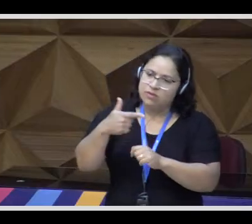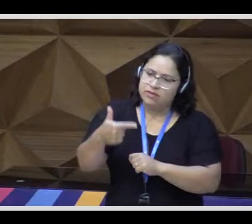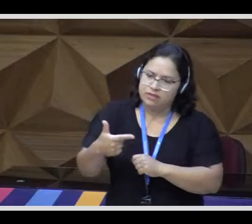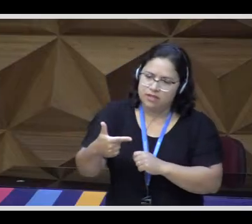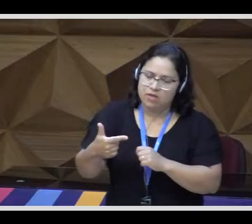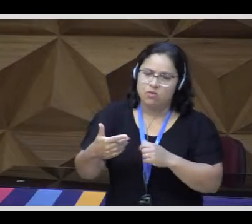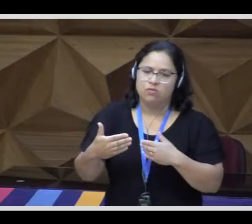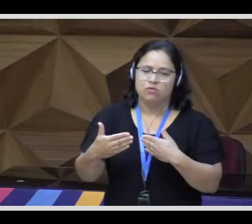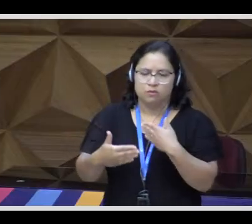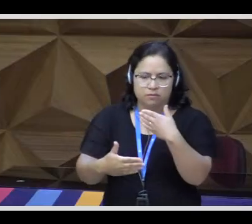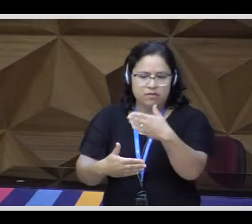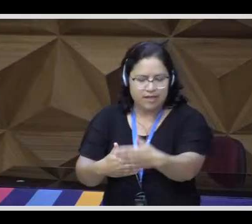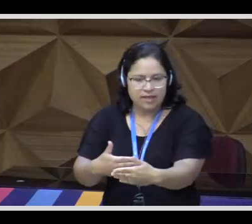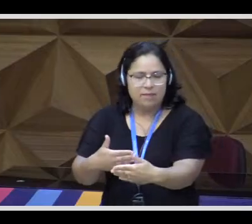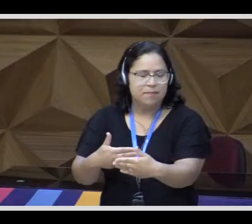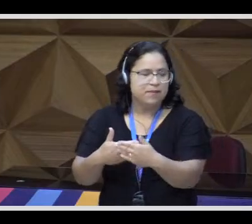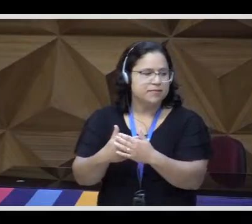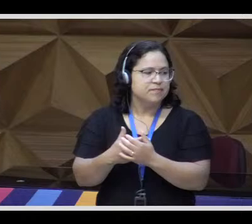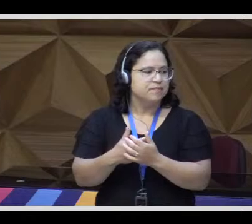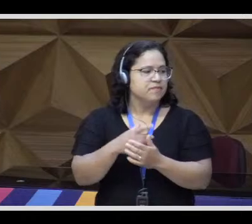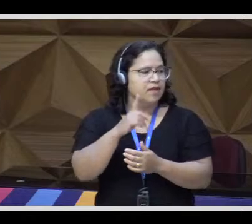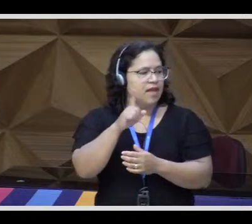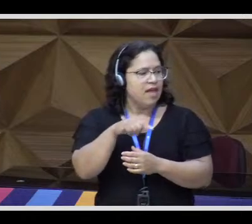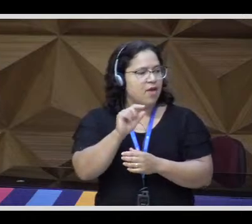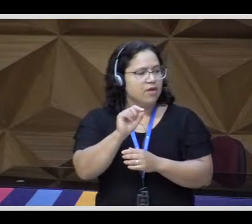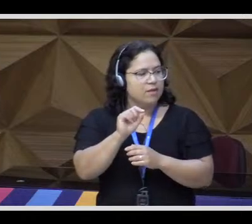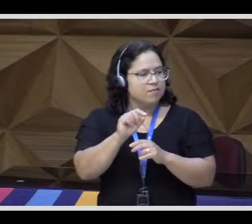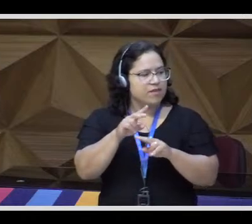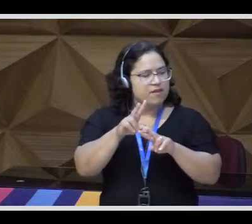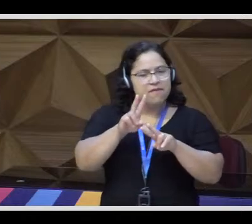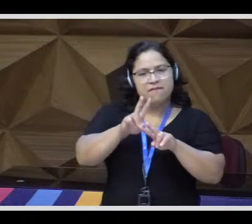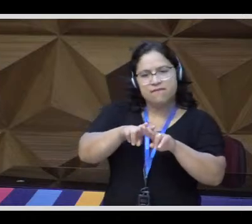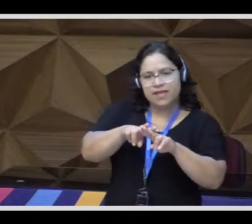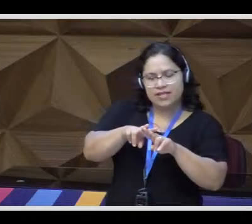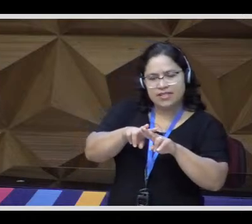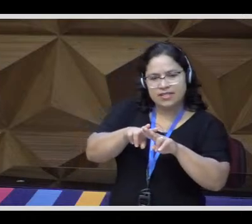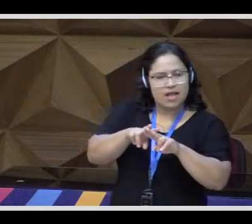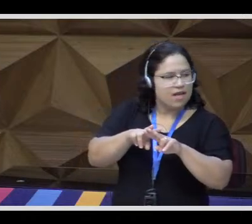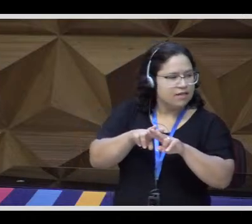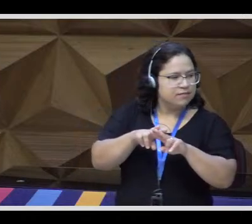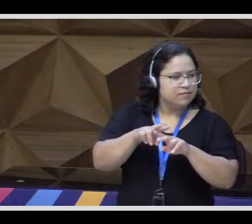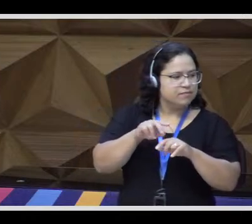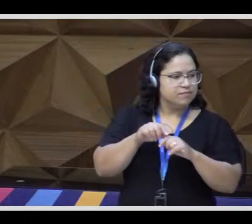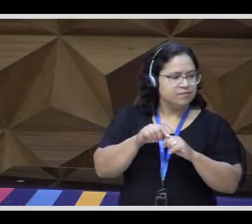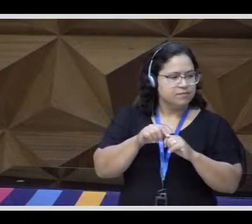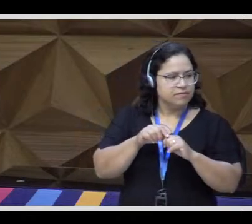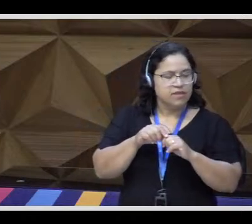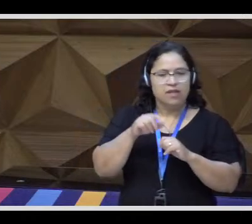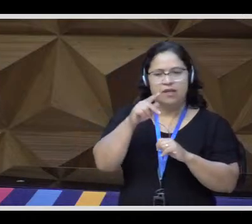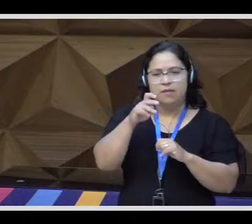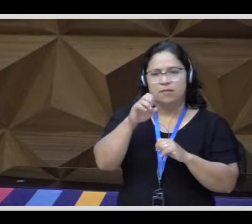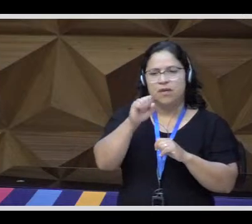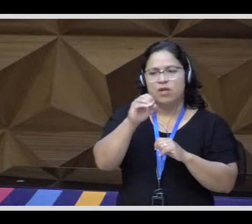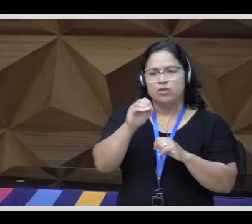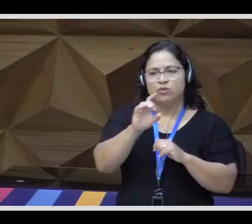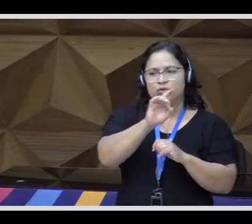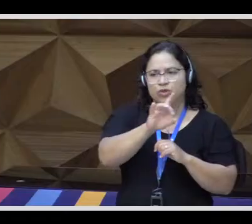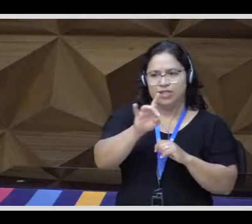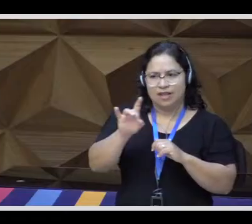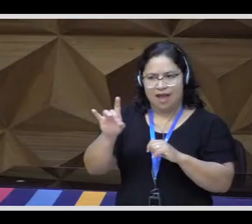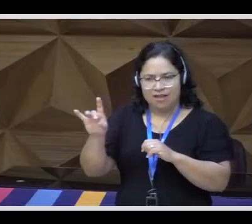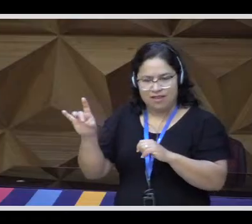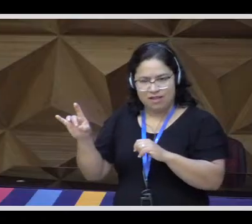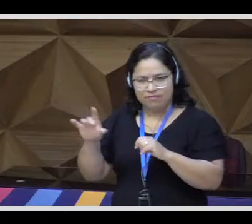is fixing the betas, the weights for each variable, and of course, having